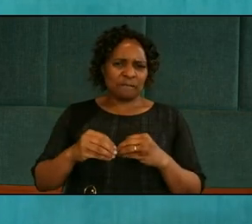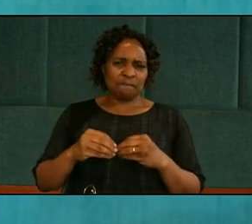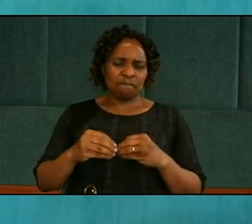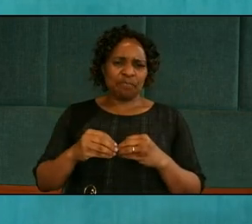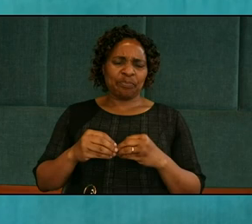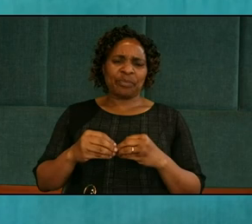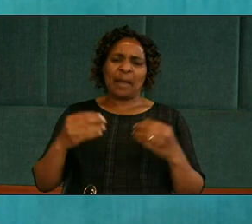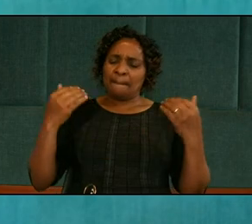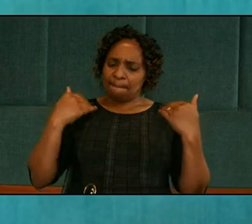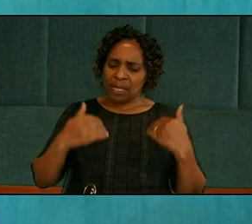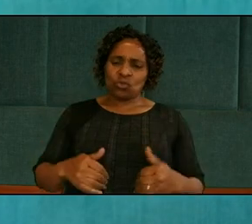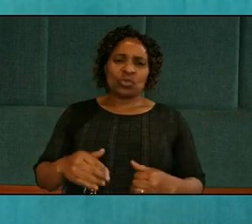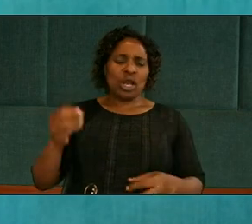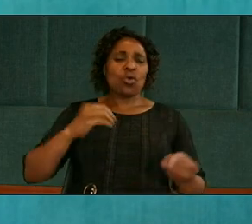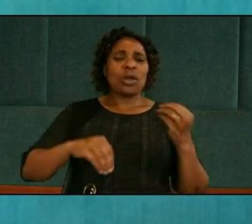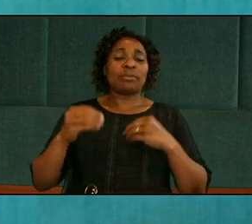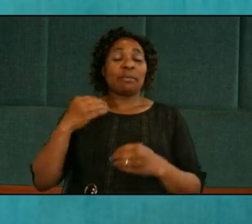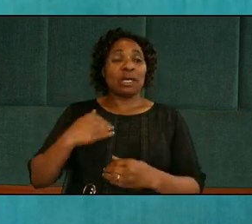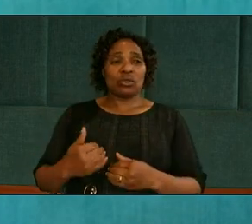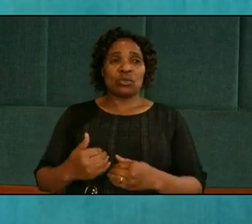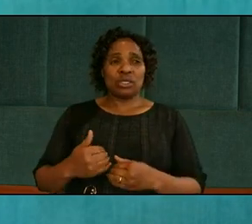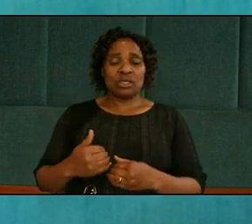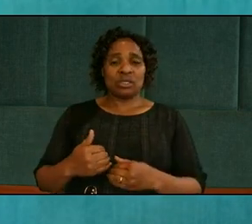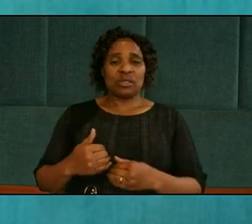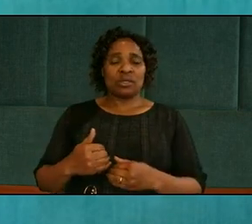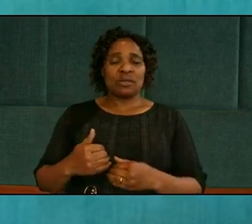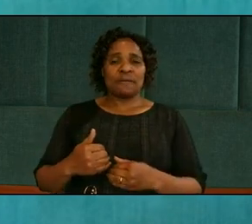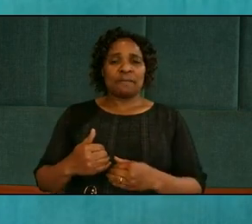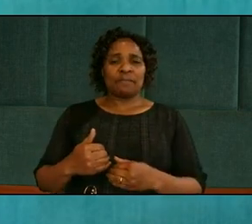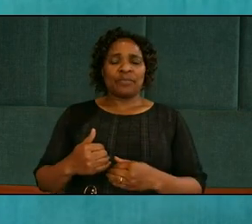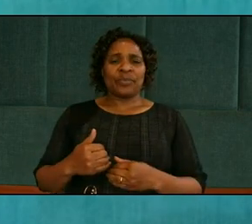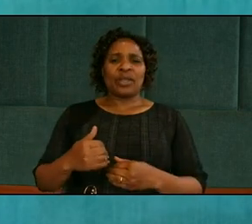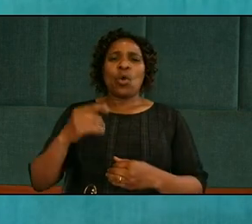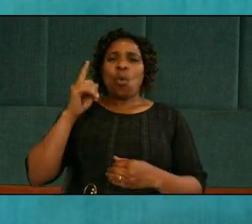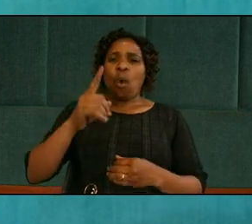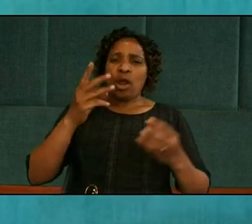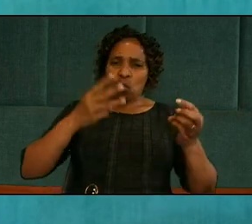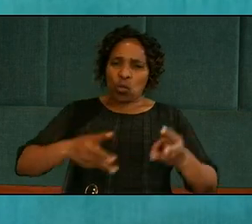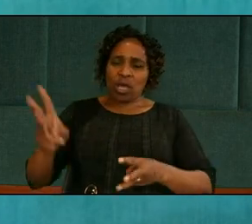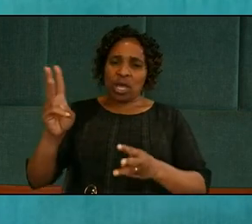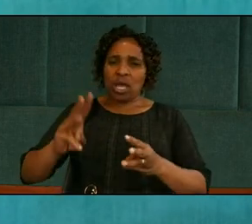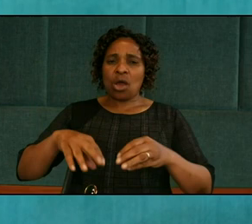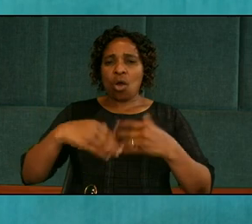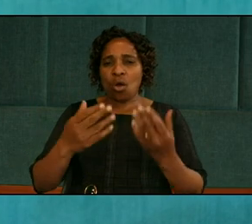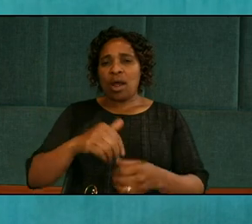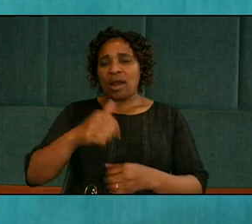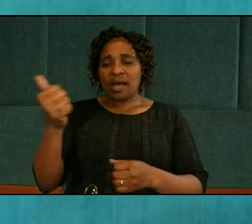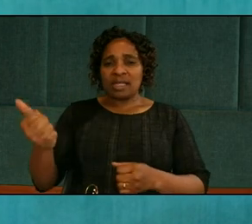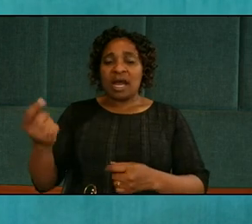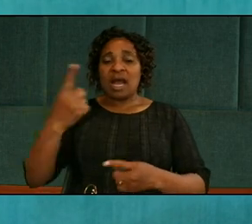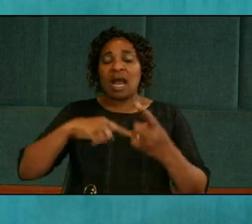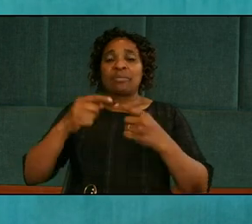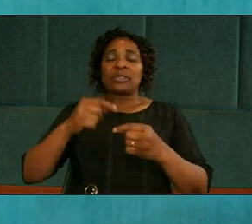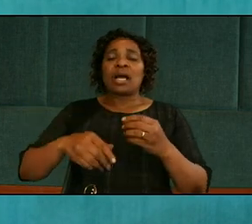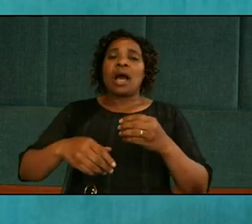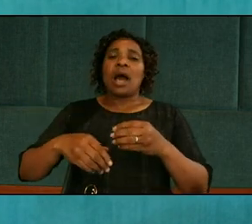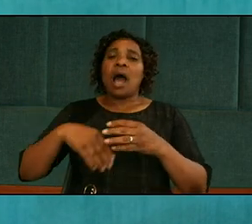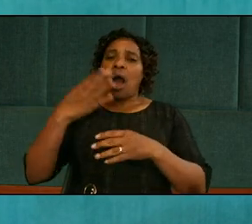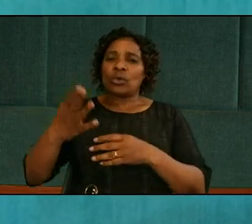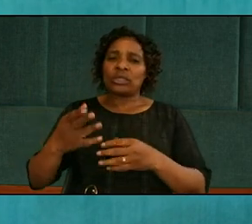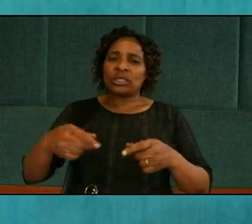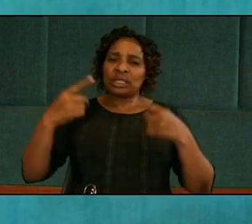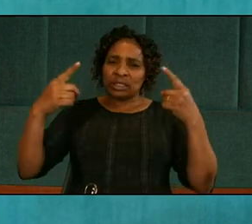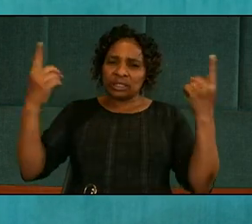A corrupt person, all in one way or another, comes out successful in terms of